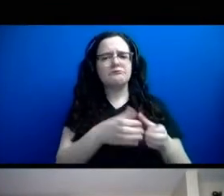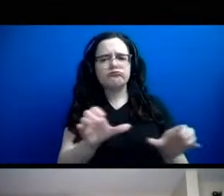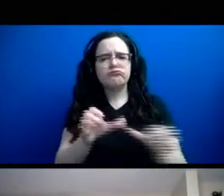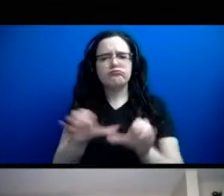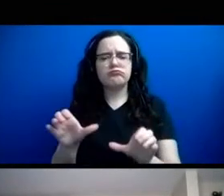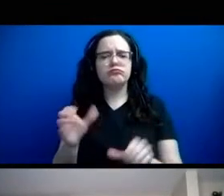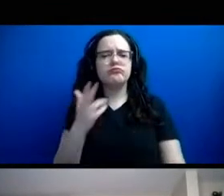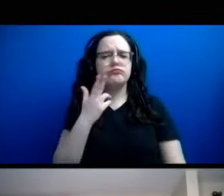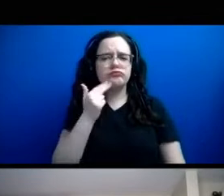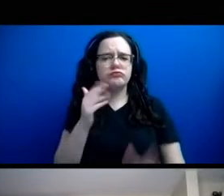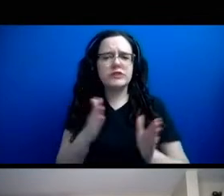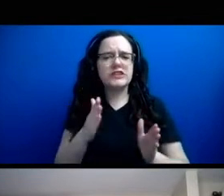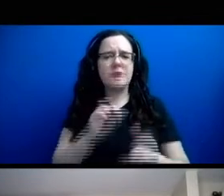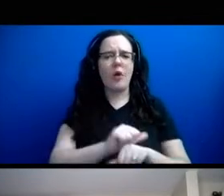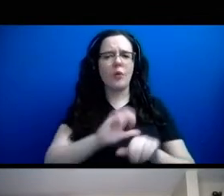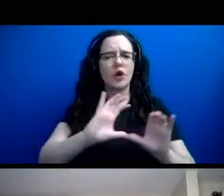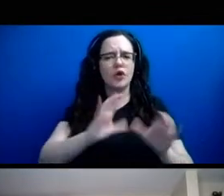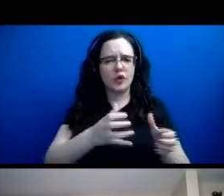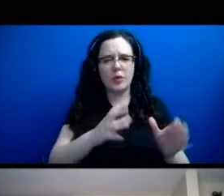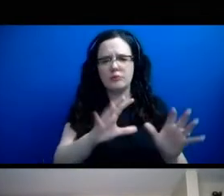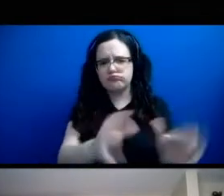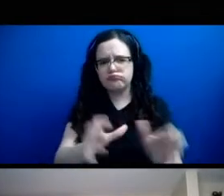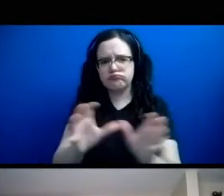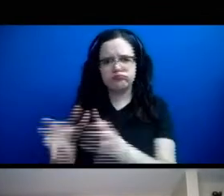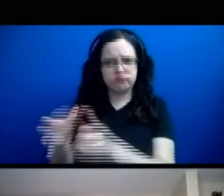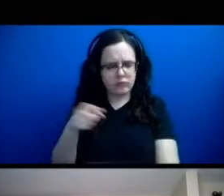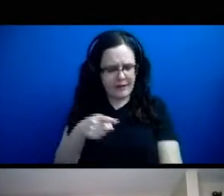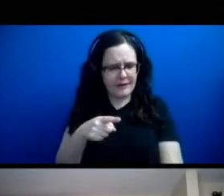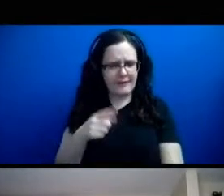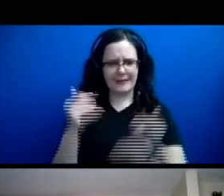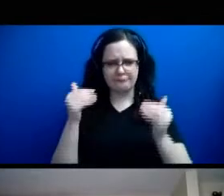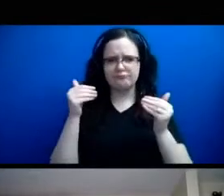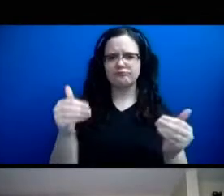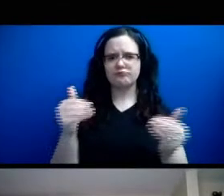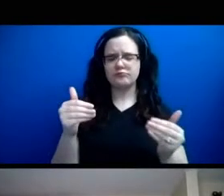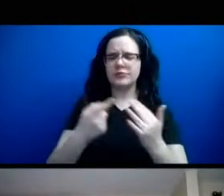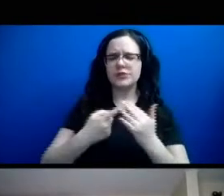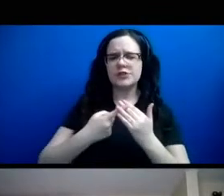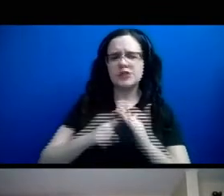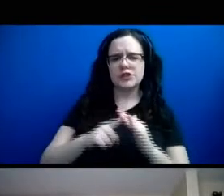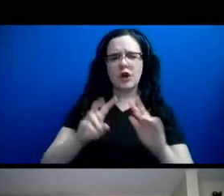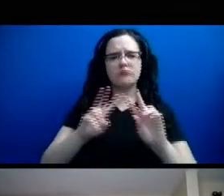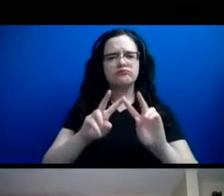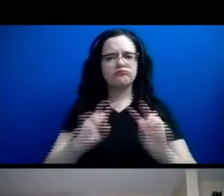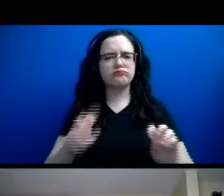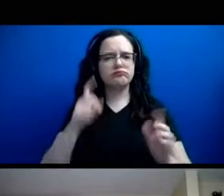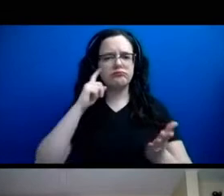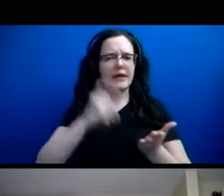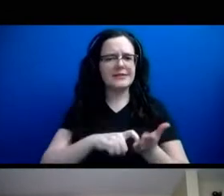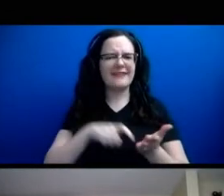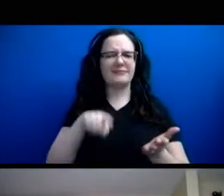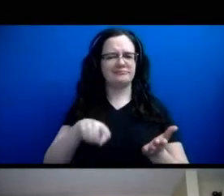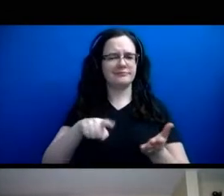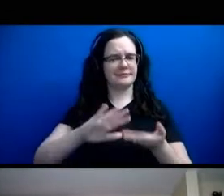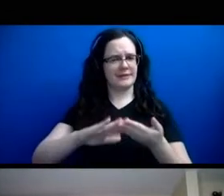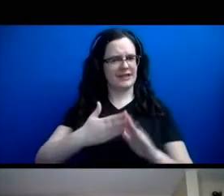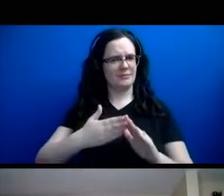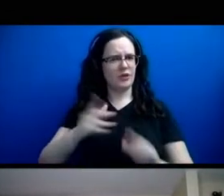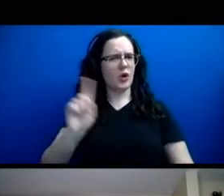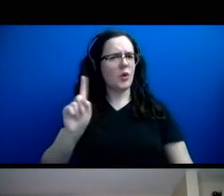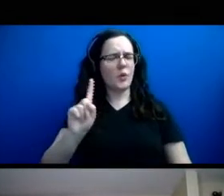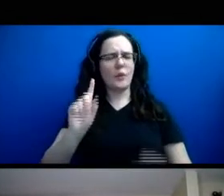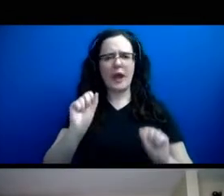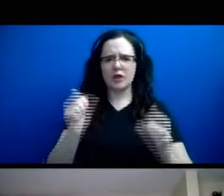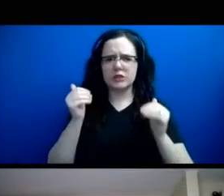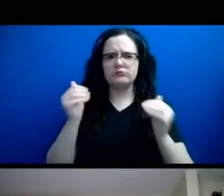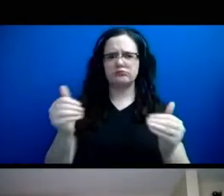take on the process of starting to identify where your community could begin in doing this